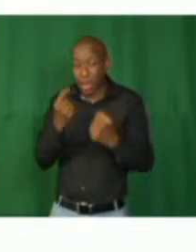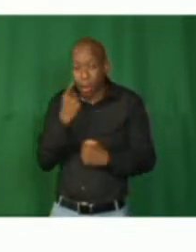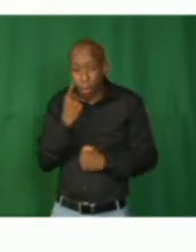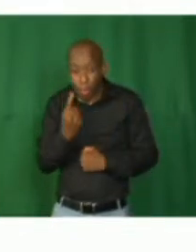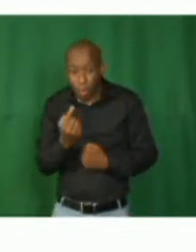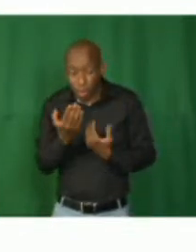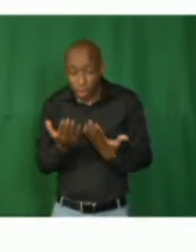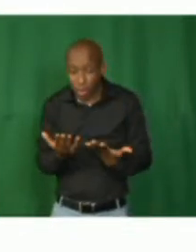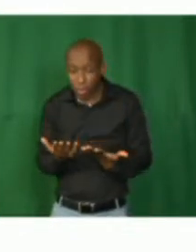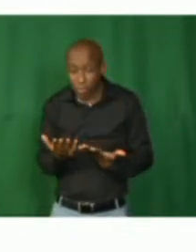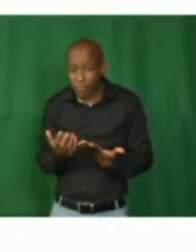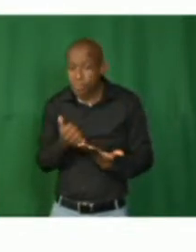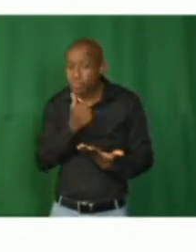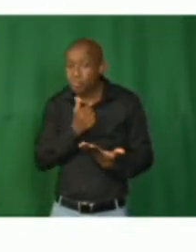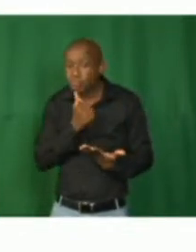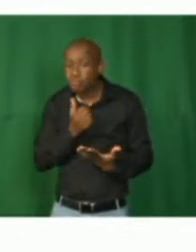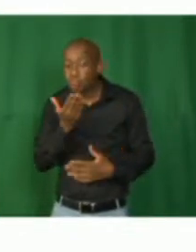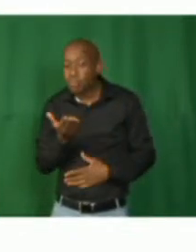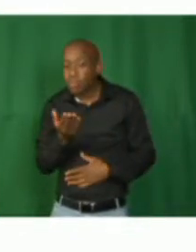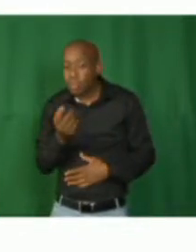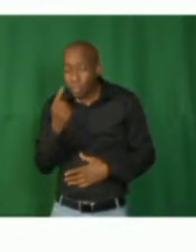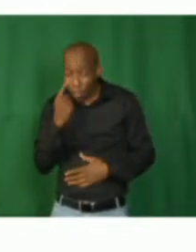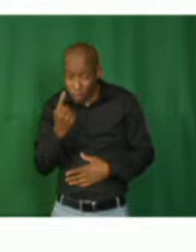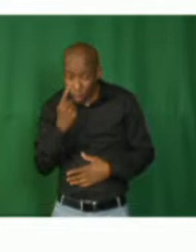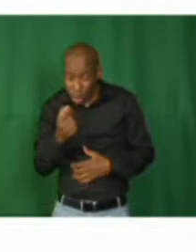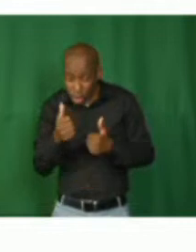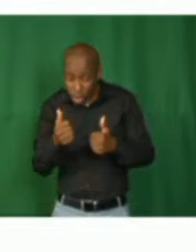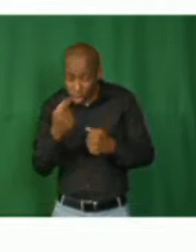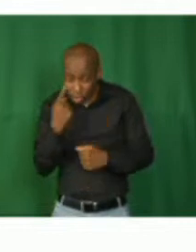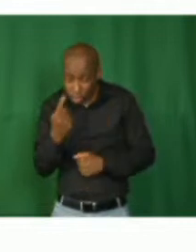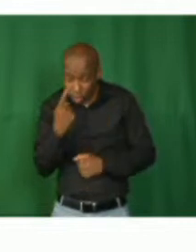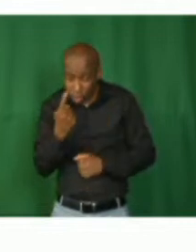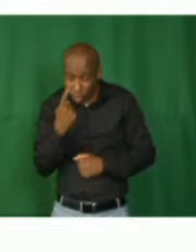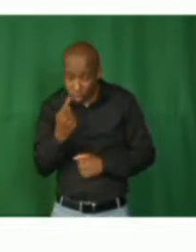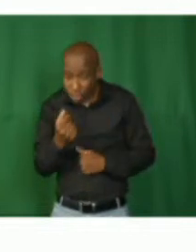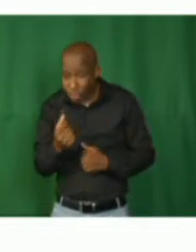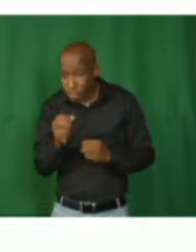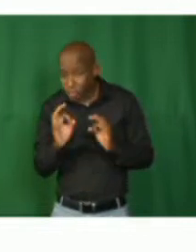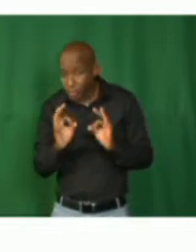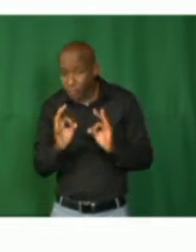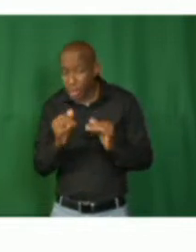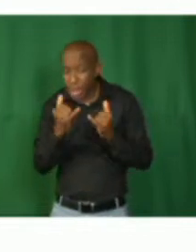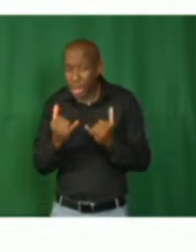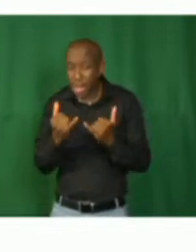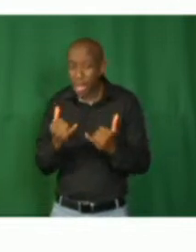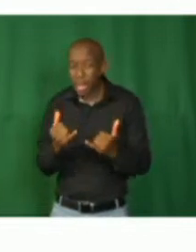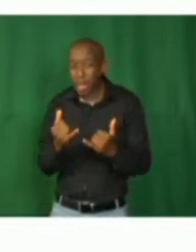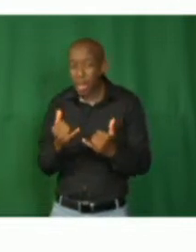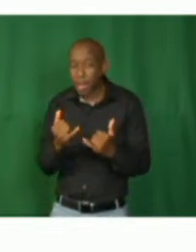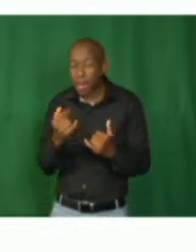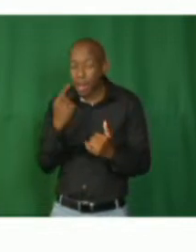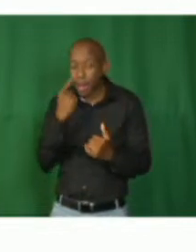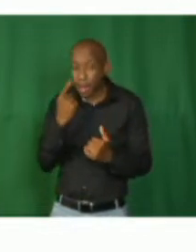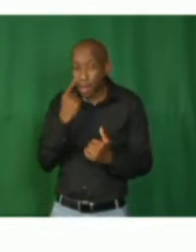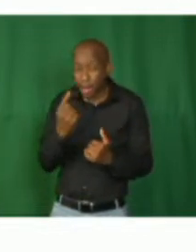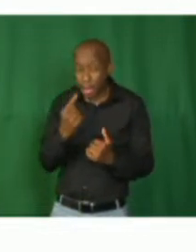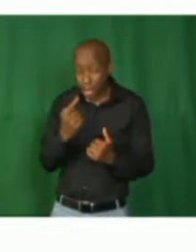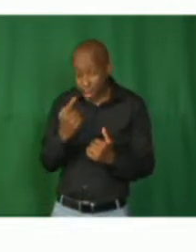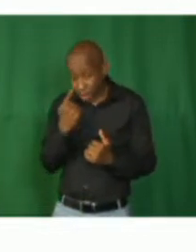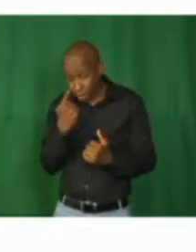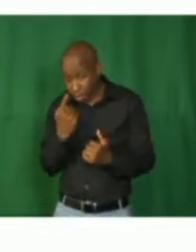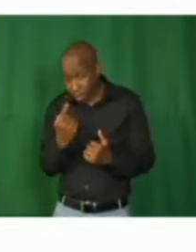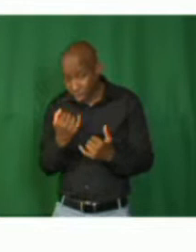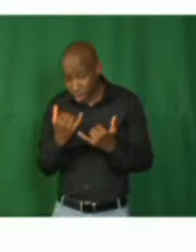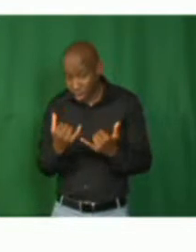graph here, if you can look very well now, our graph, initial graph now, we have a situation